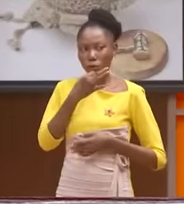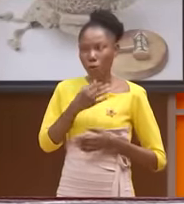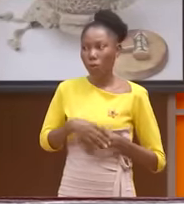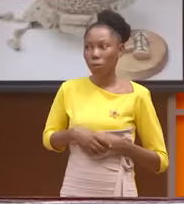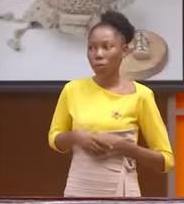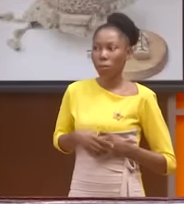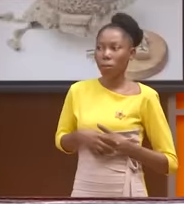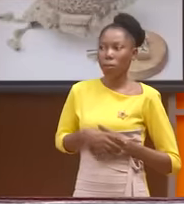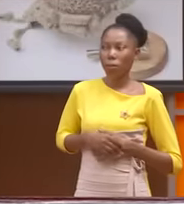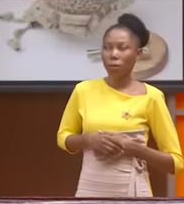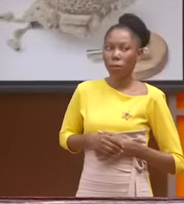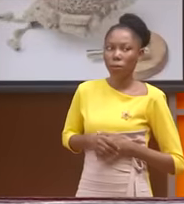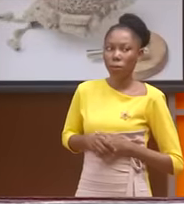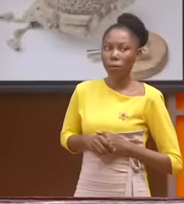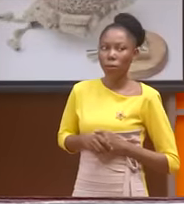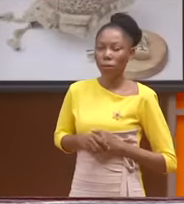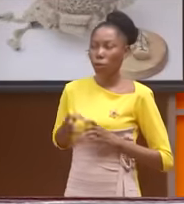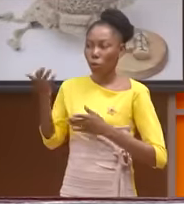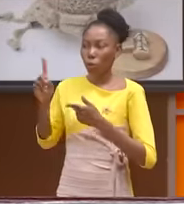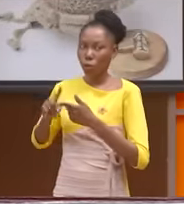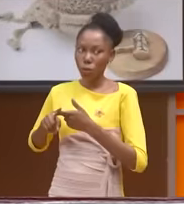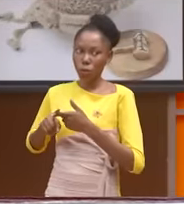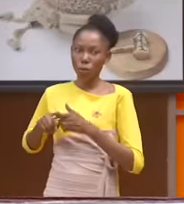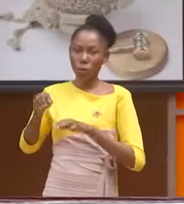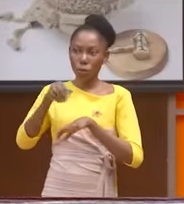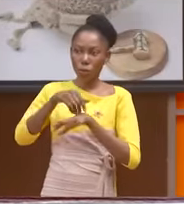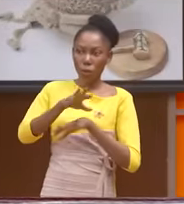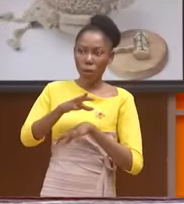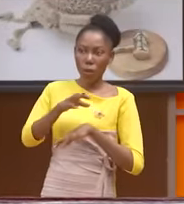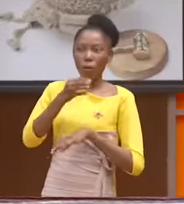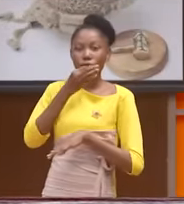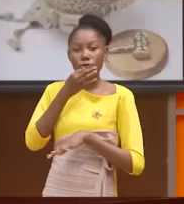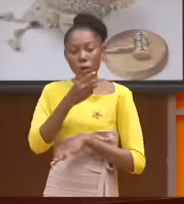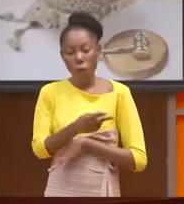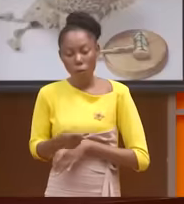still? You still prefer food stuff or you prefer to send money?